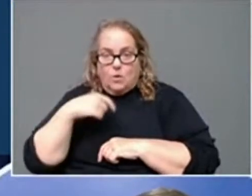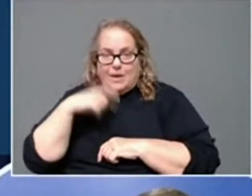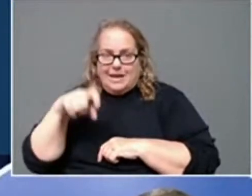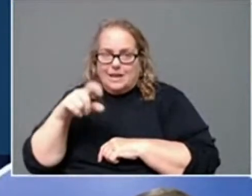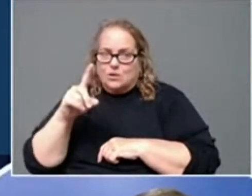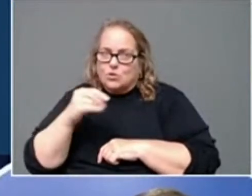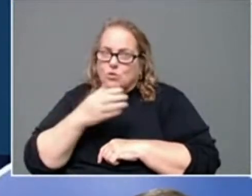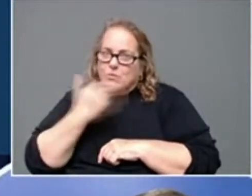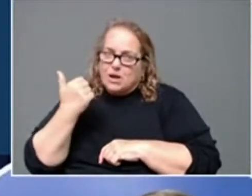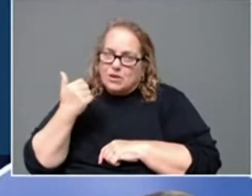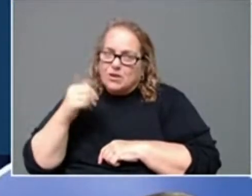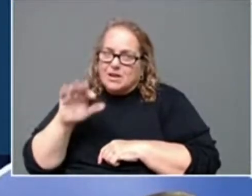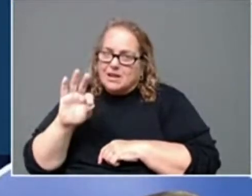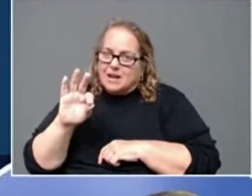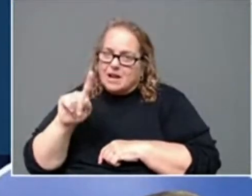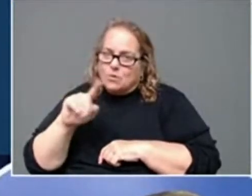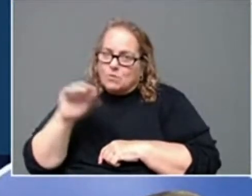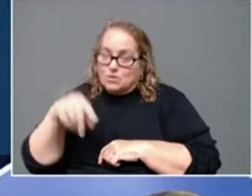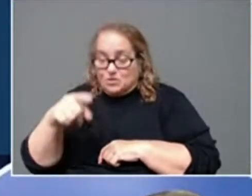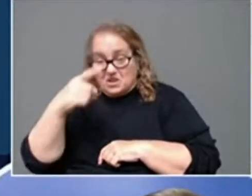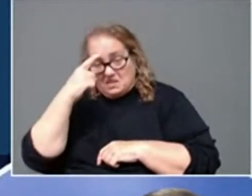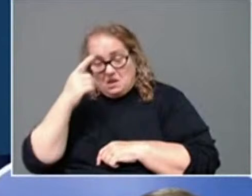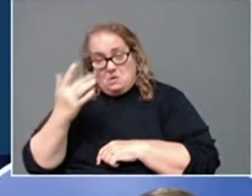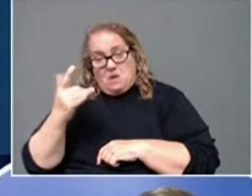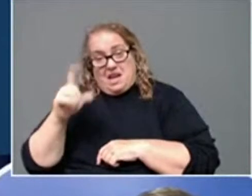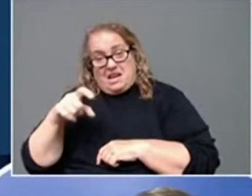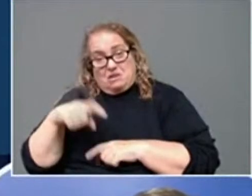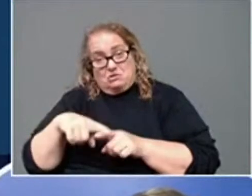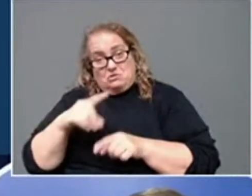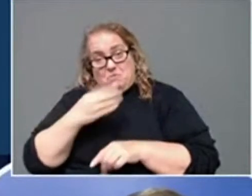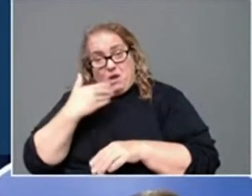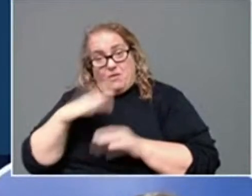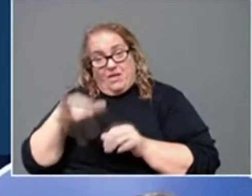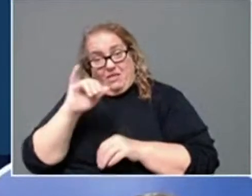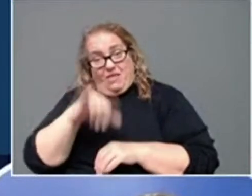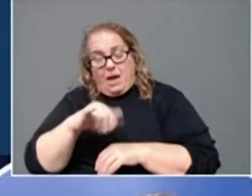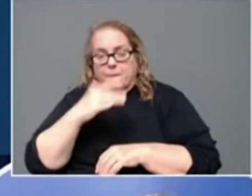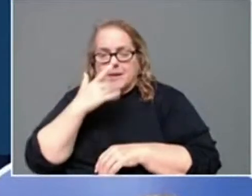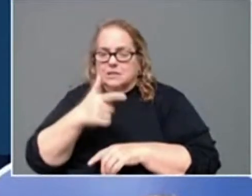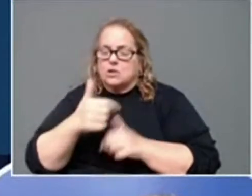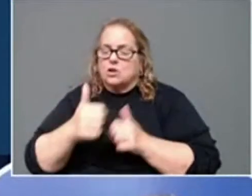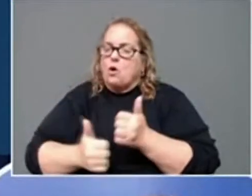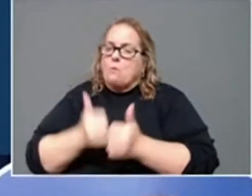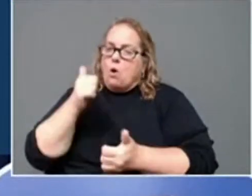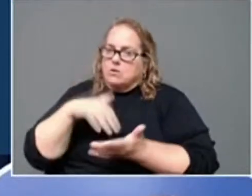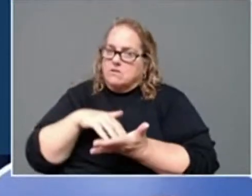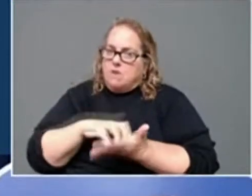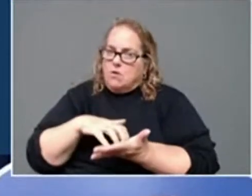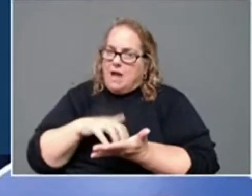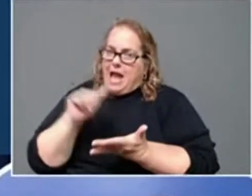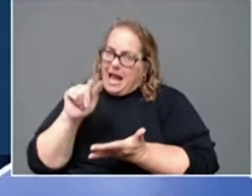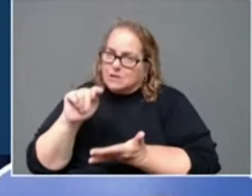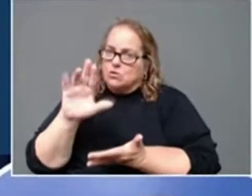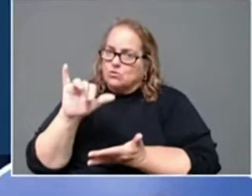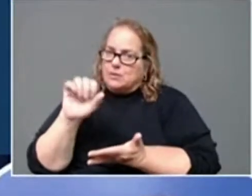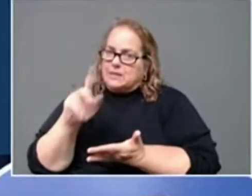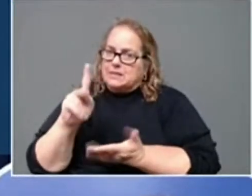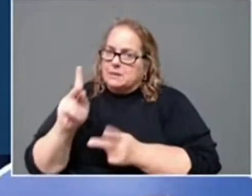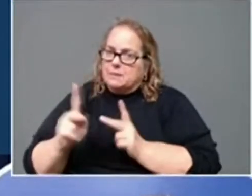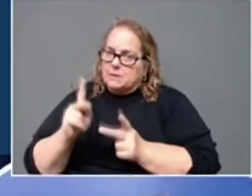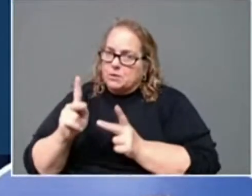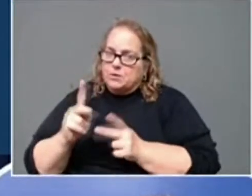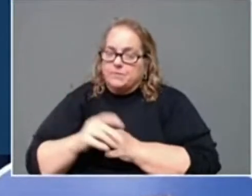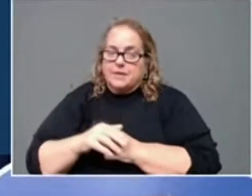And 91%, you think, why would you need to do better than that? It's because they are at the most at risk.